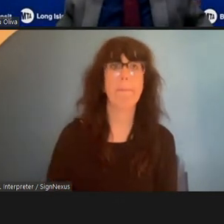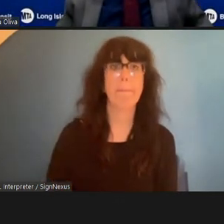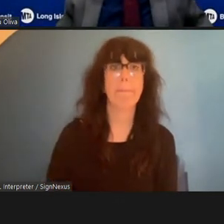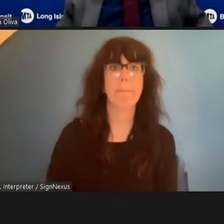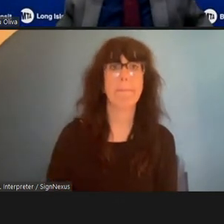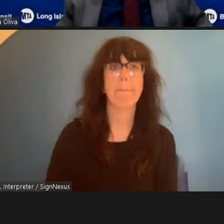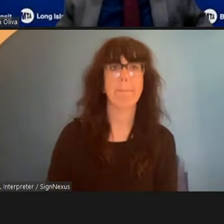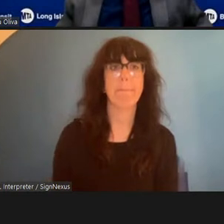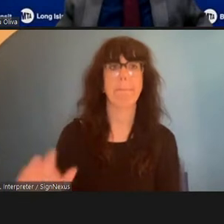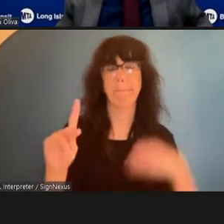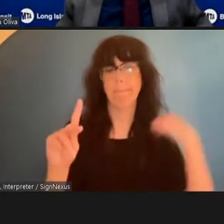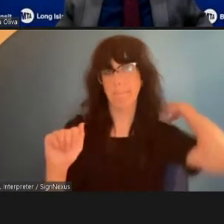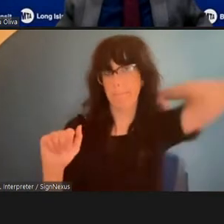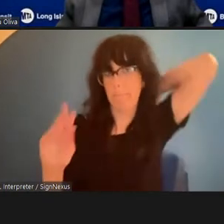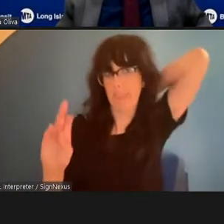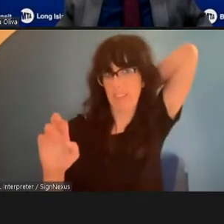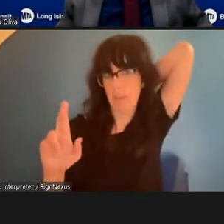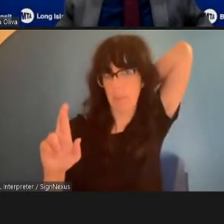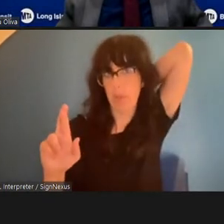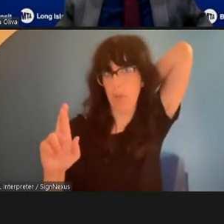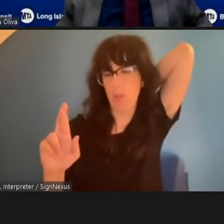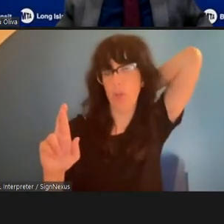kabir javid